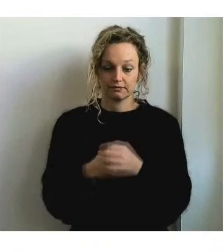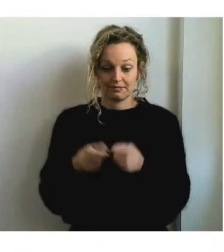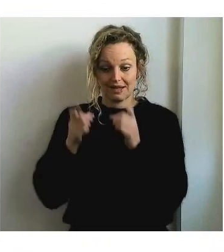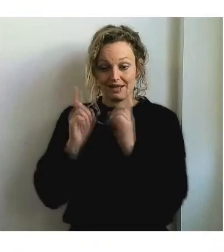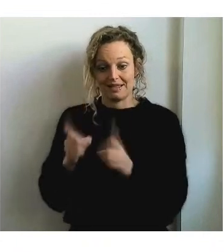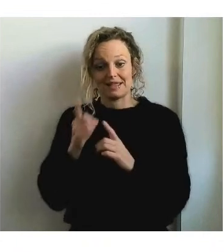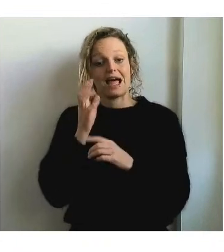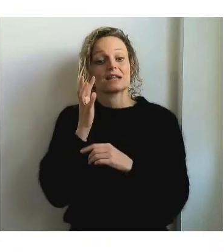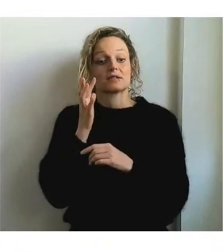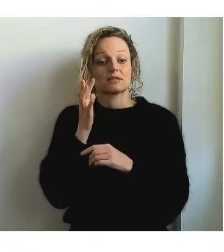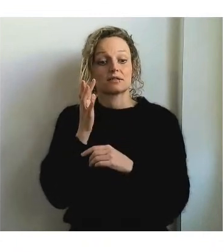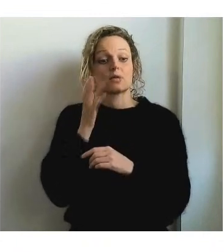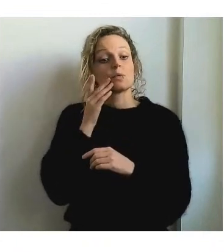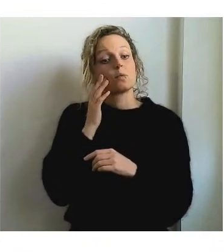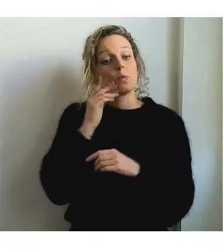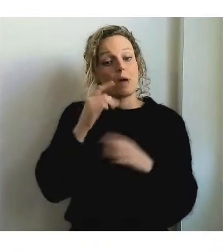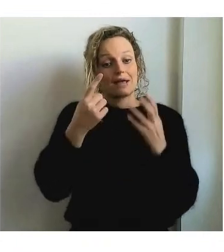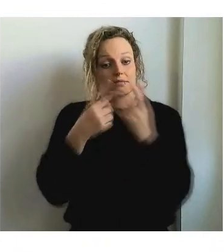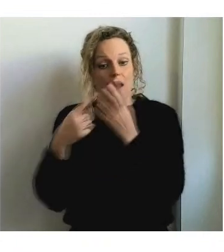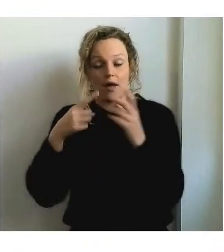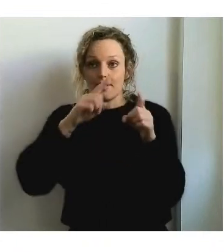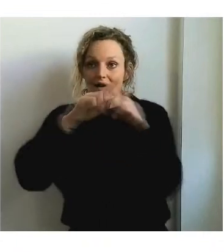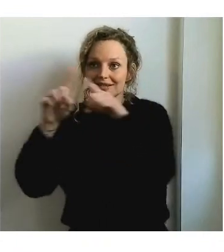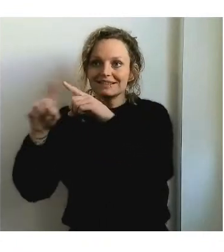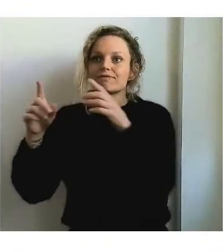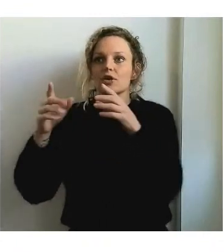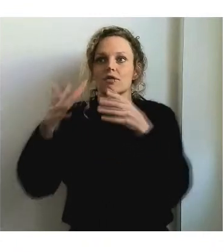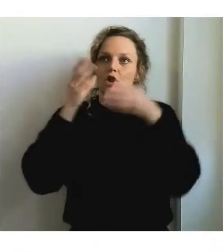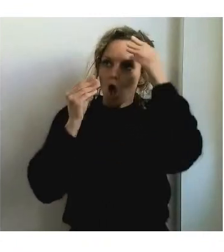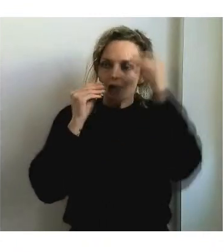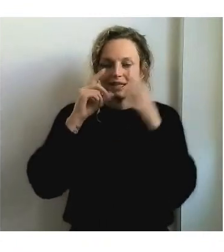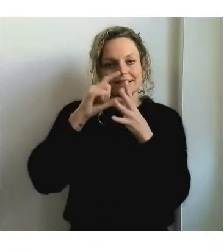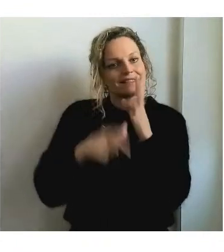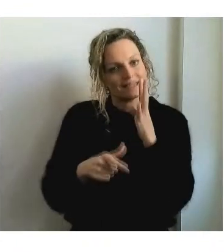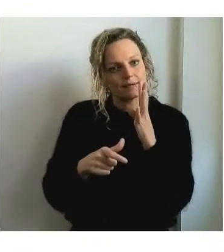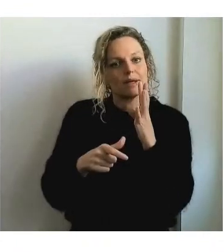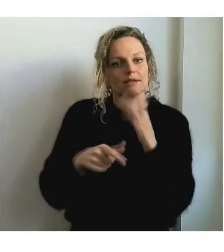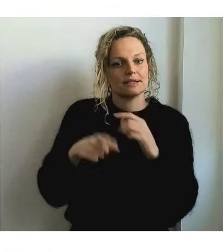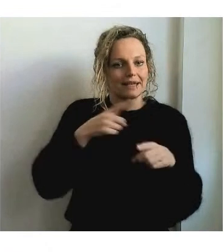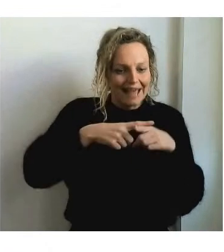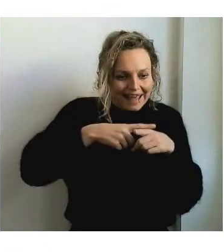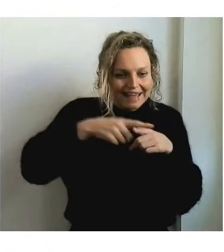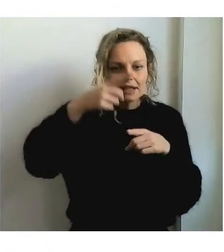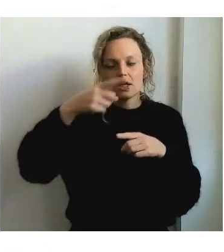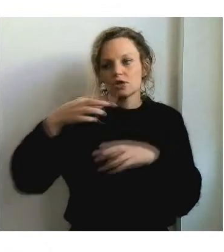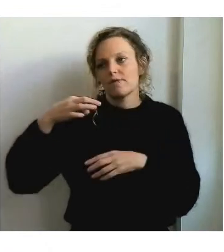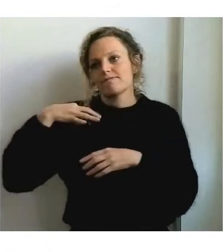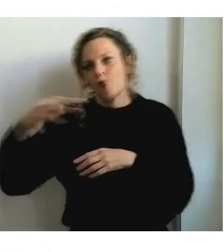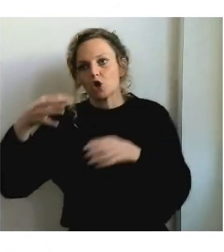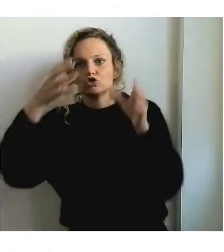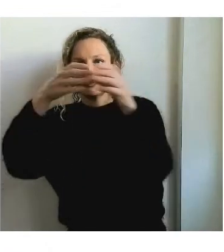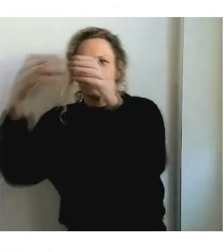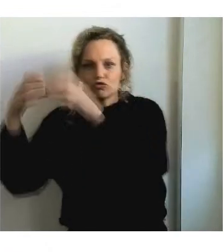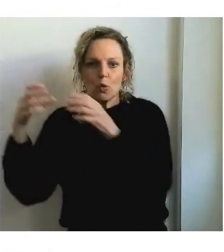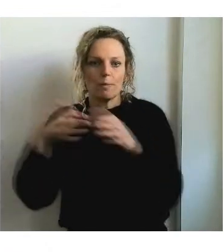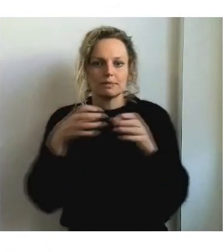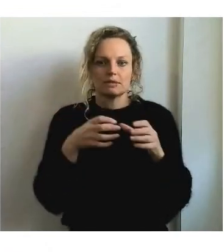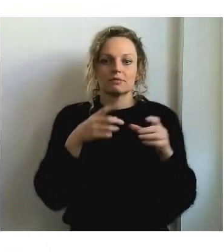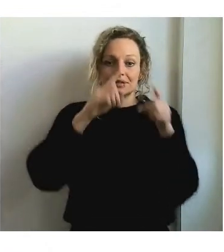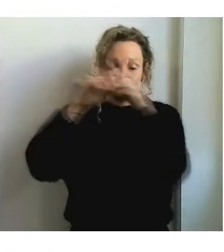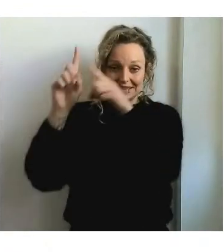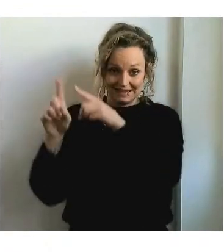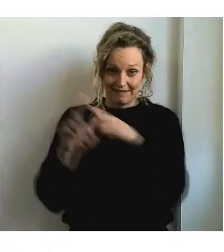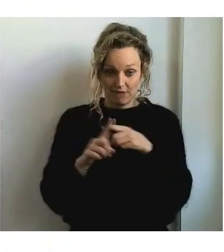Learning Disability England, voluntary organisations, disability group, organisations that could really help to work with us,